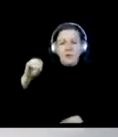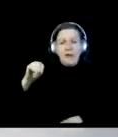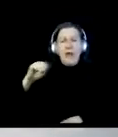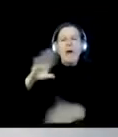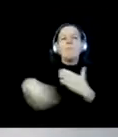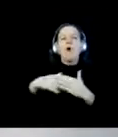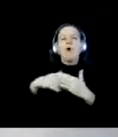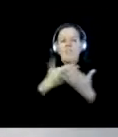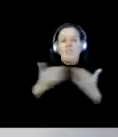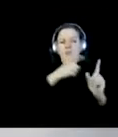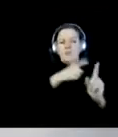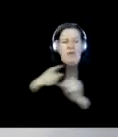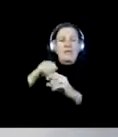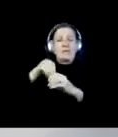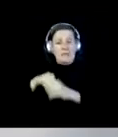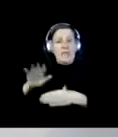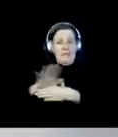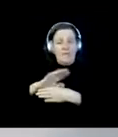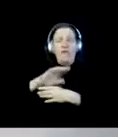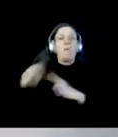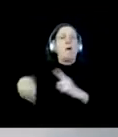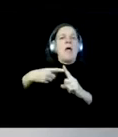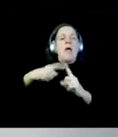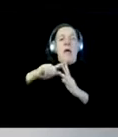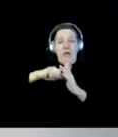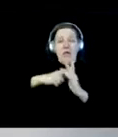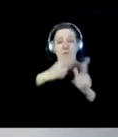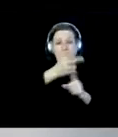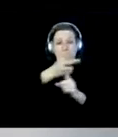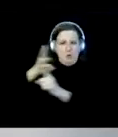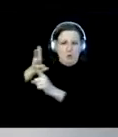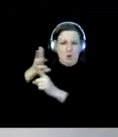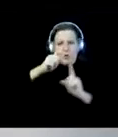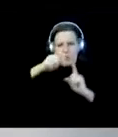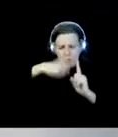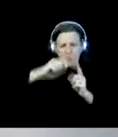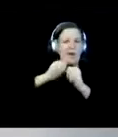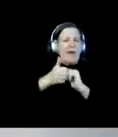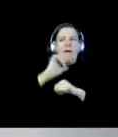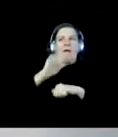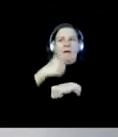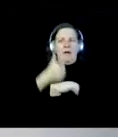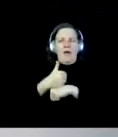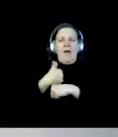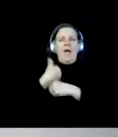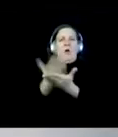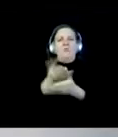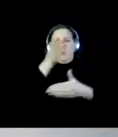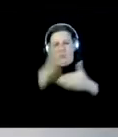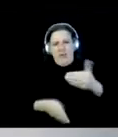then when you start shooting, like, how do you stage these so that, you arrive at the finished